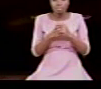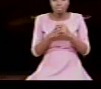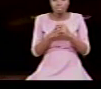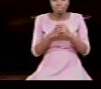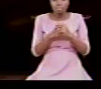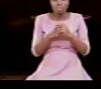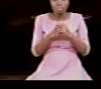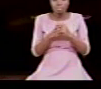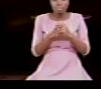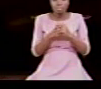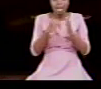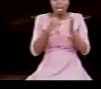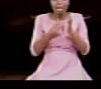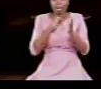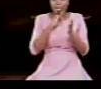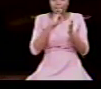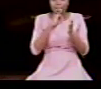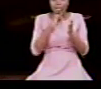It's usually